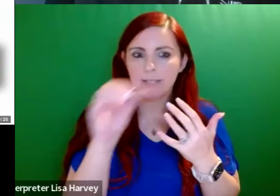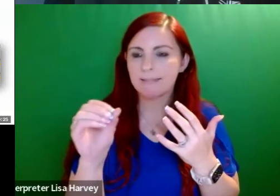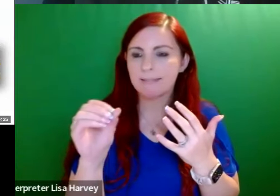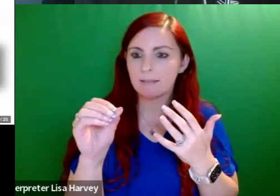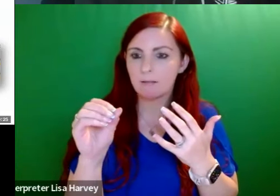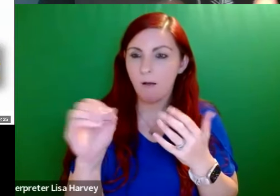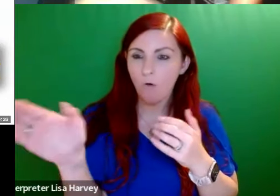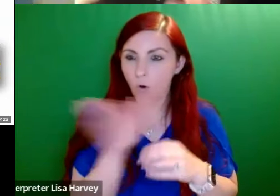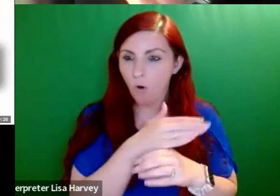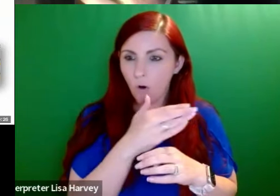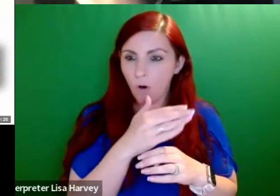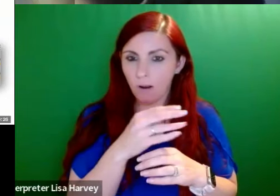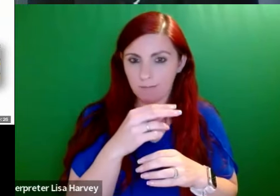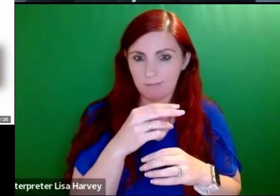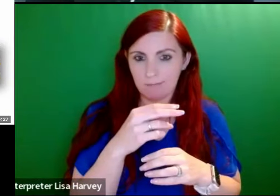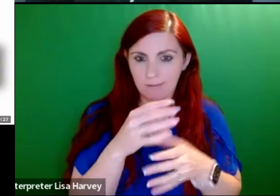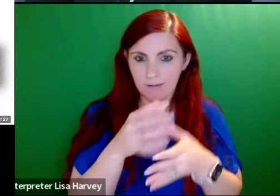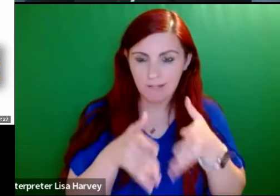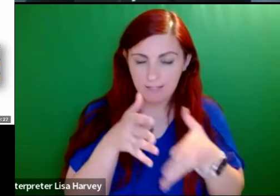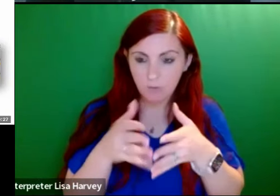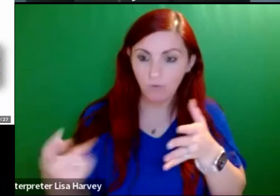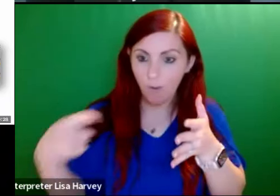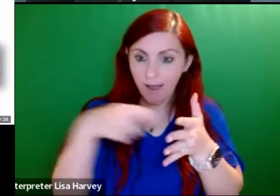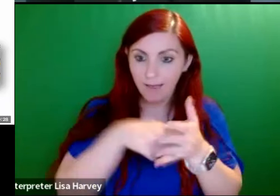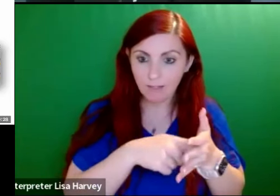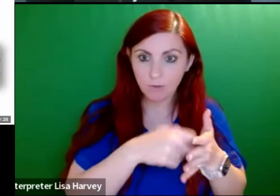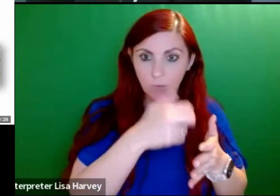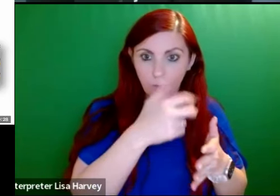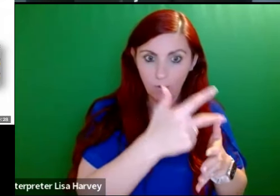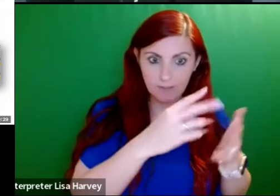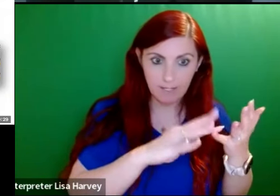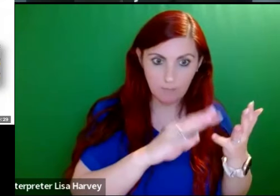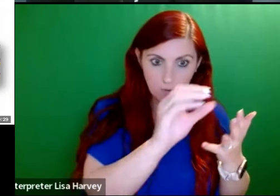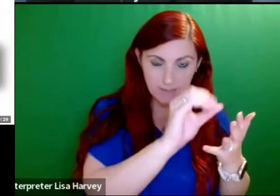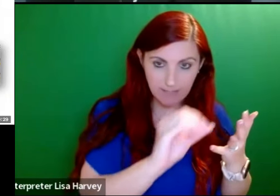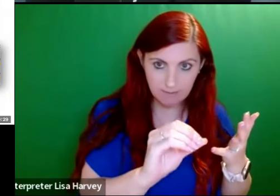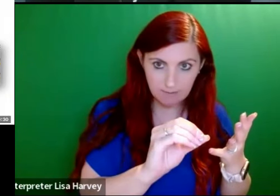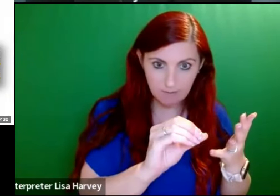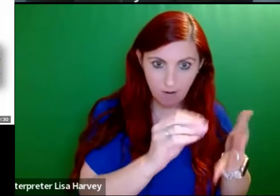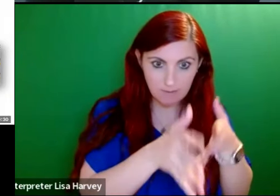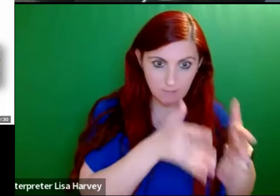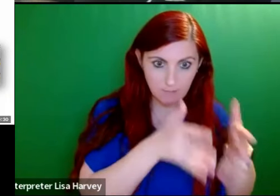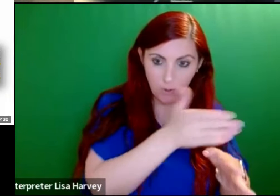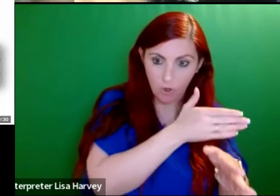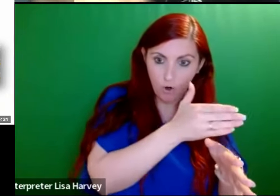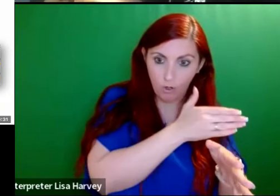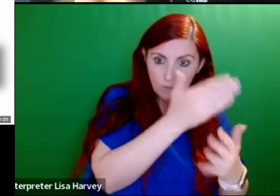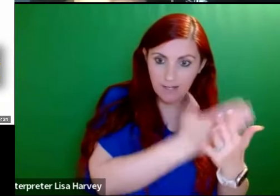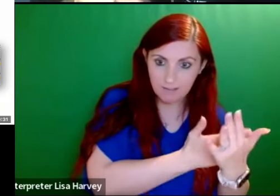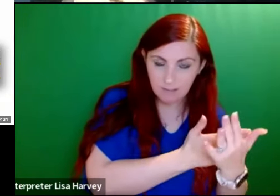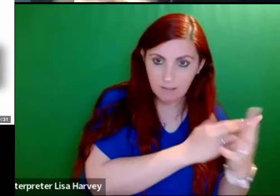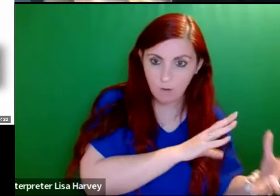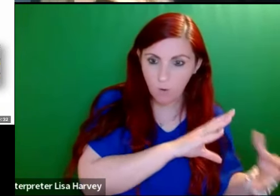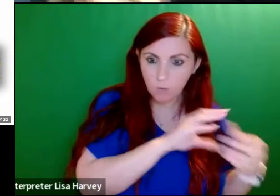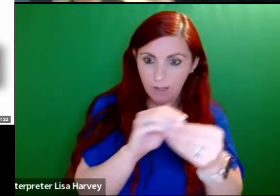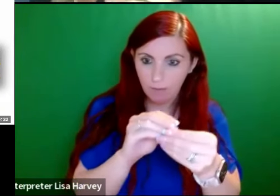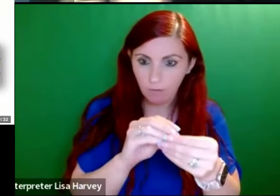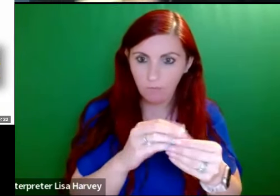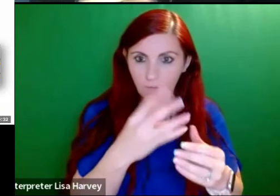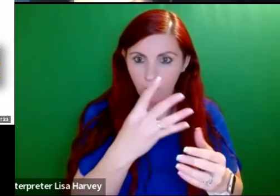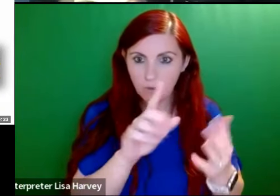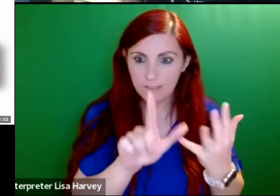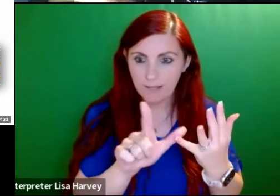8% and add it to the 39% of null signs from the earlier slide. That's 47% of